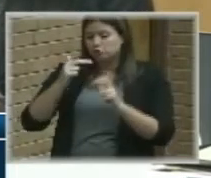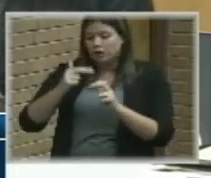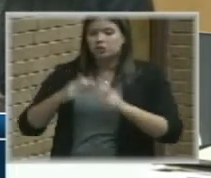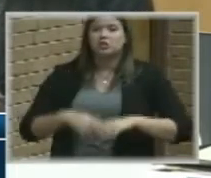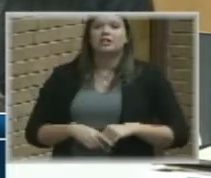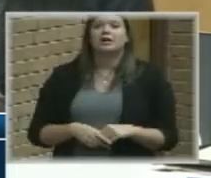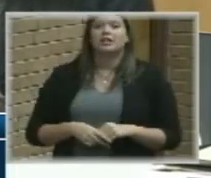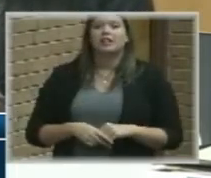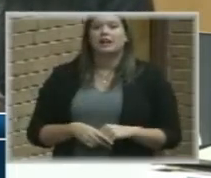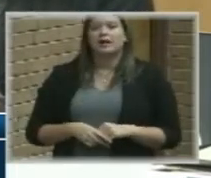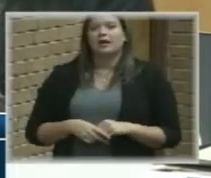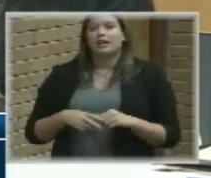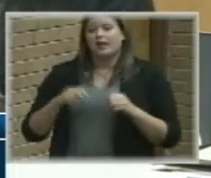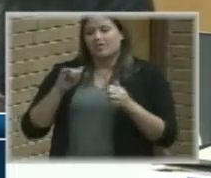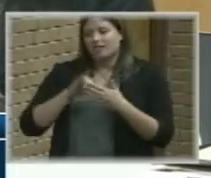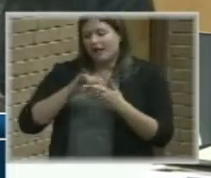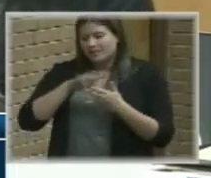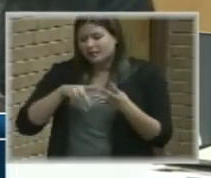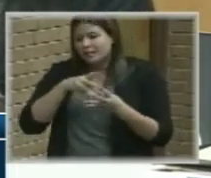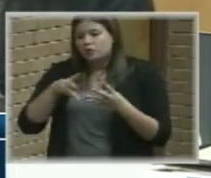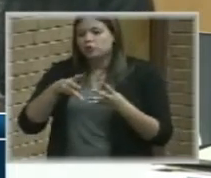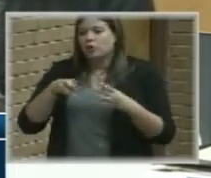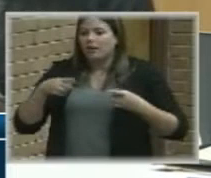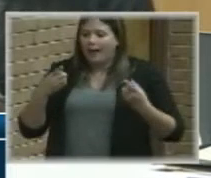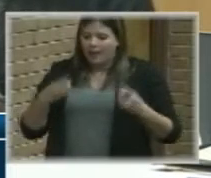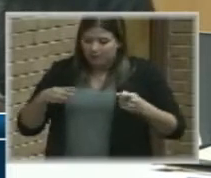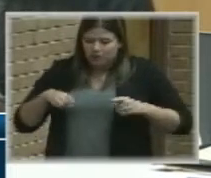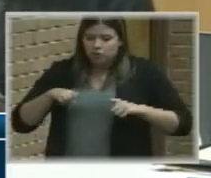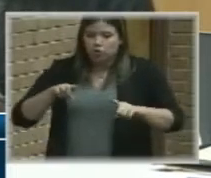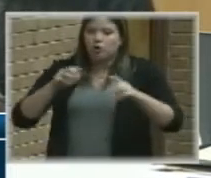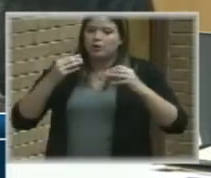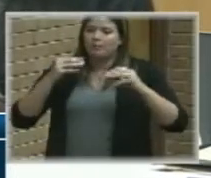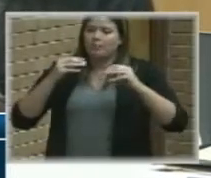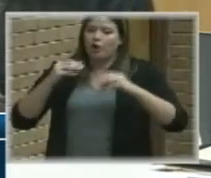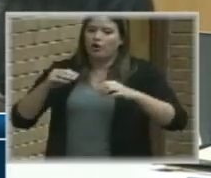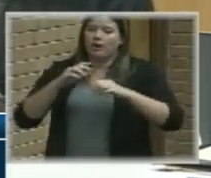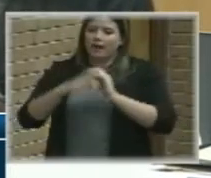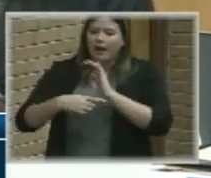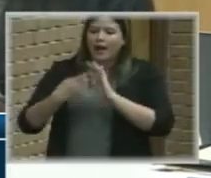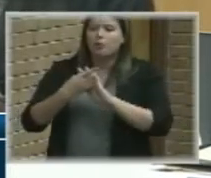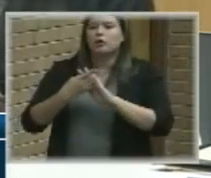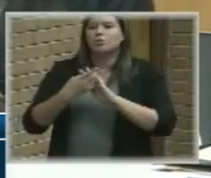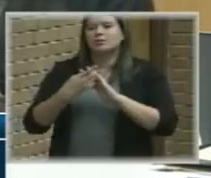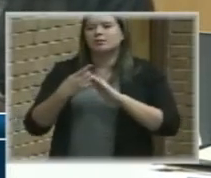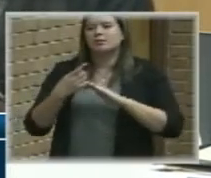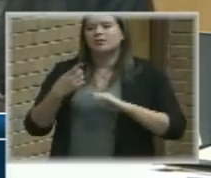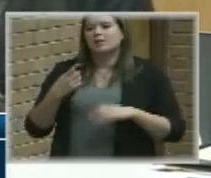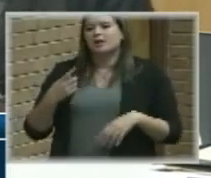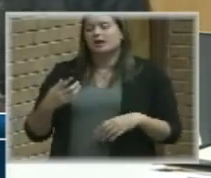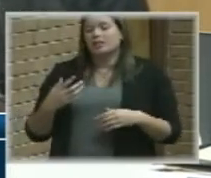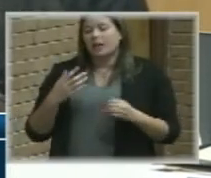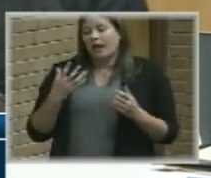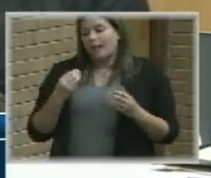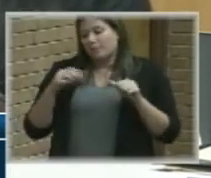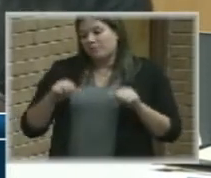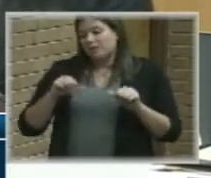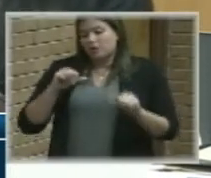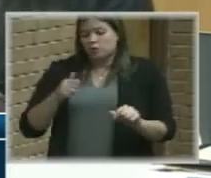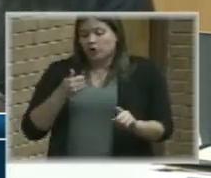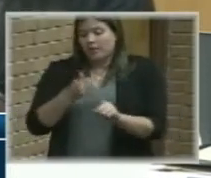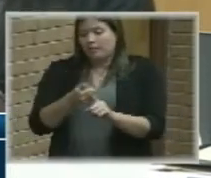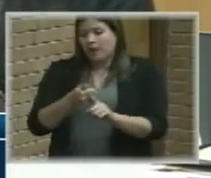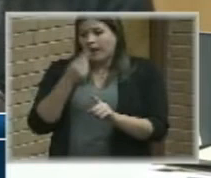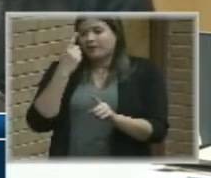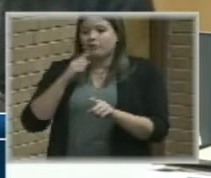athletic events scheduled during market hours, bathroom availability, etc., and the potential impact of